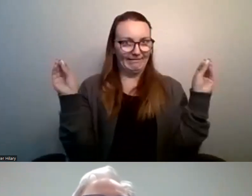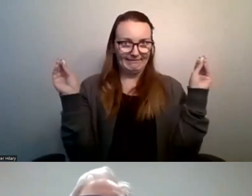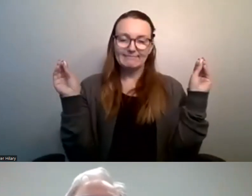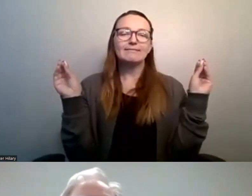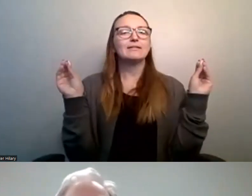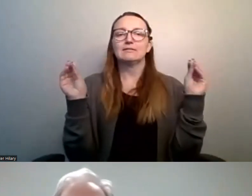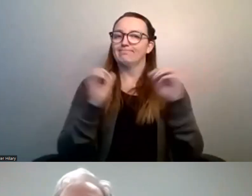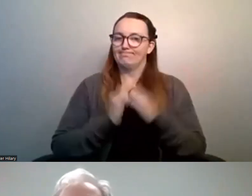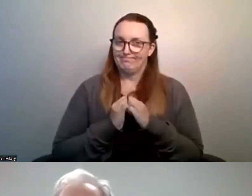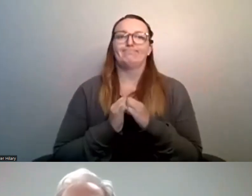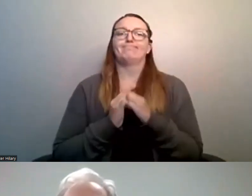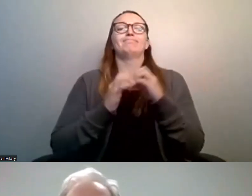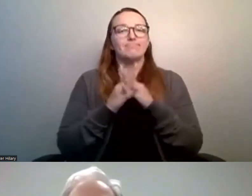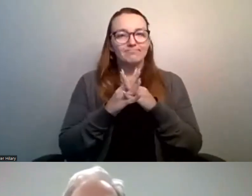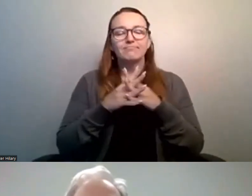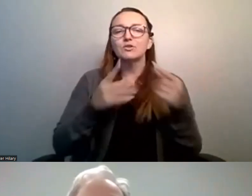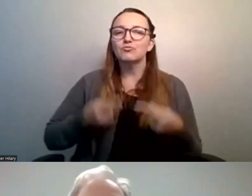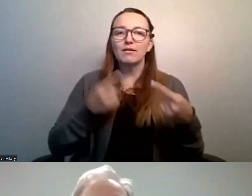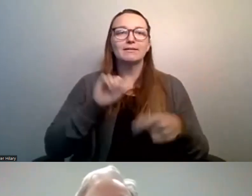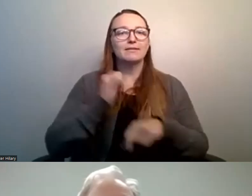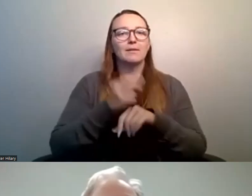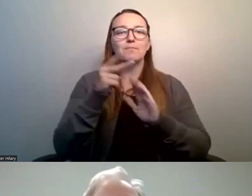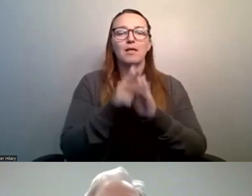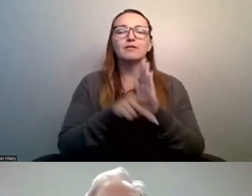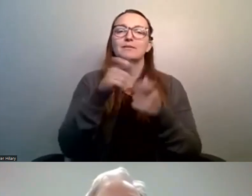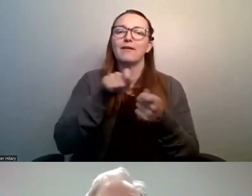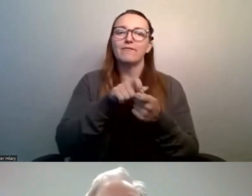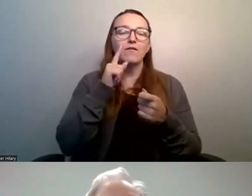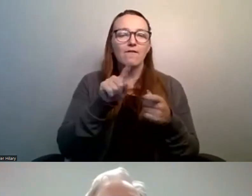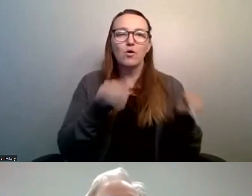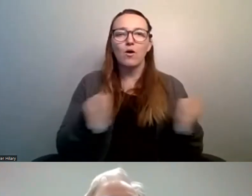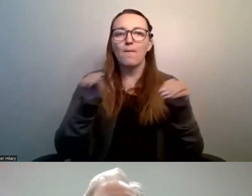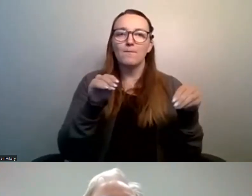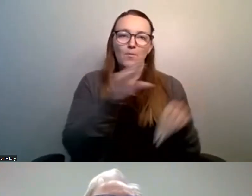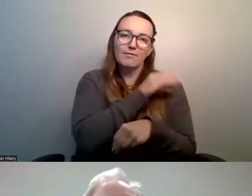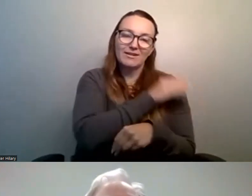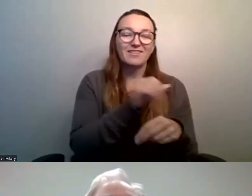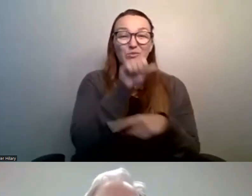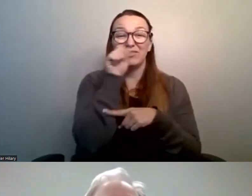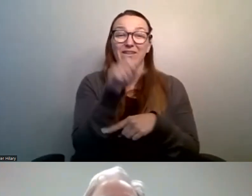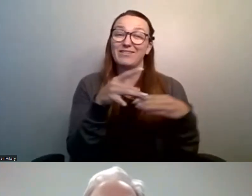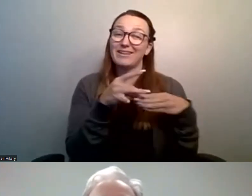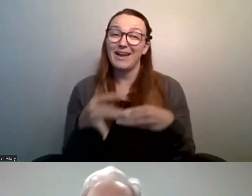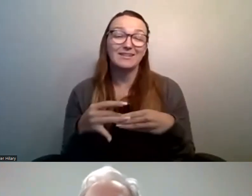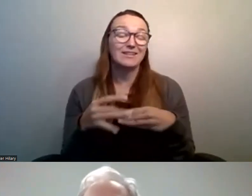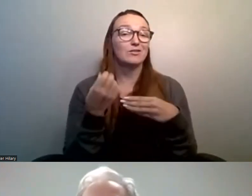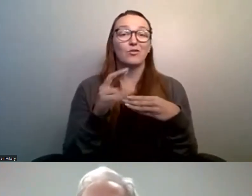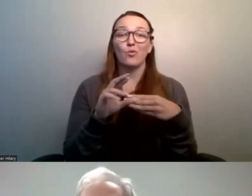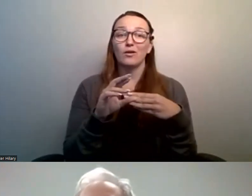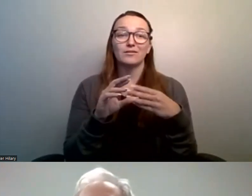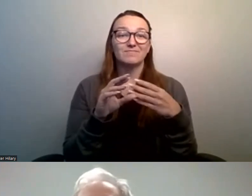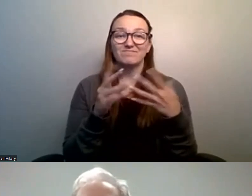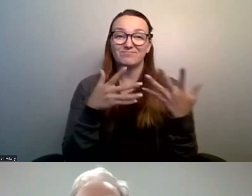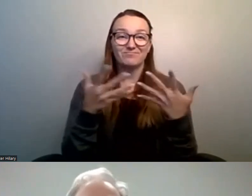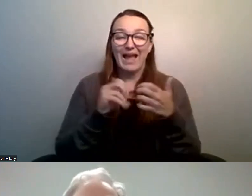together policies specific to mobile clinics. And they'd love some guidance or direction. And I'll jump in first and then pass it